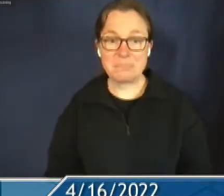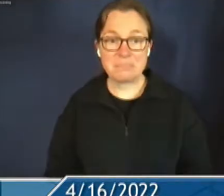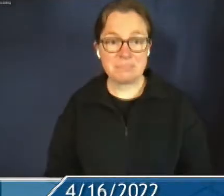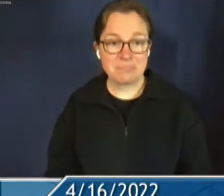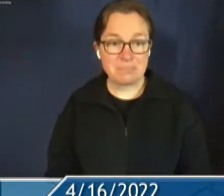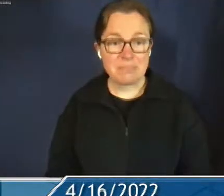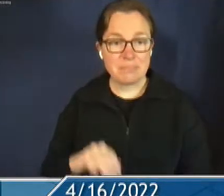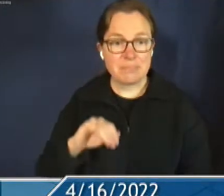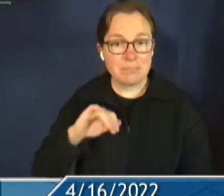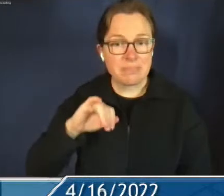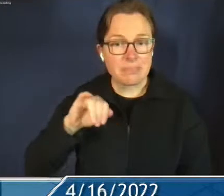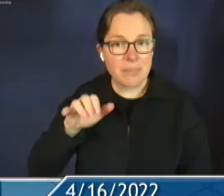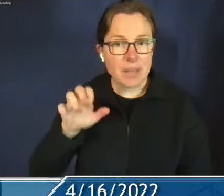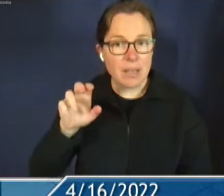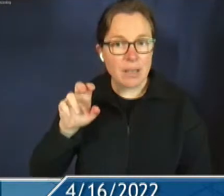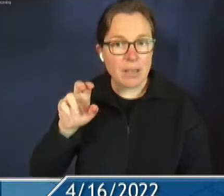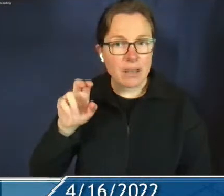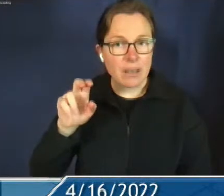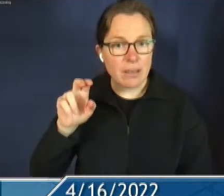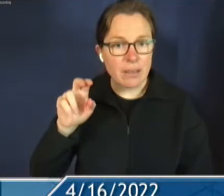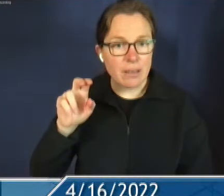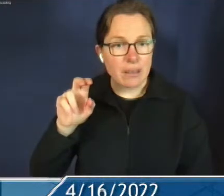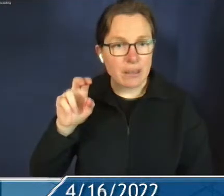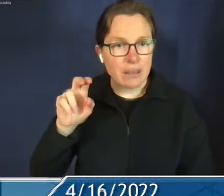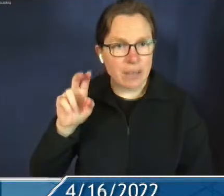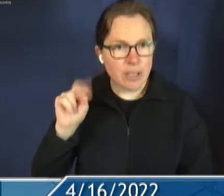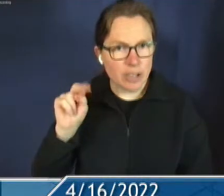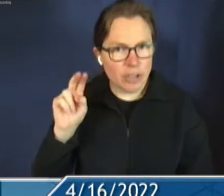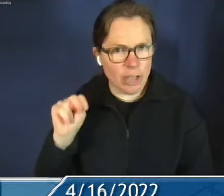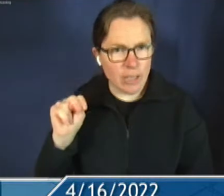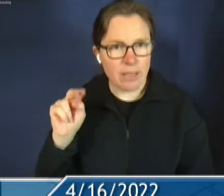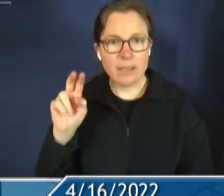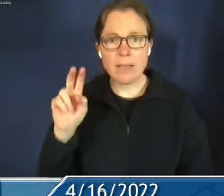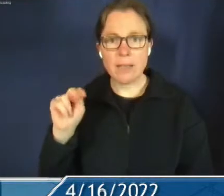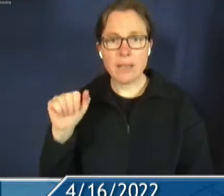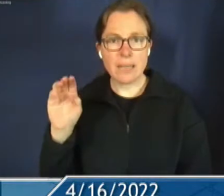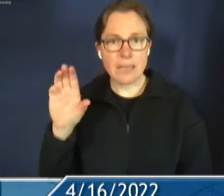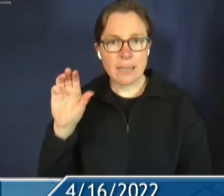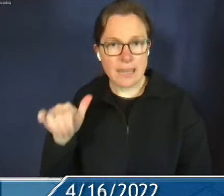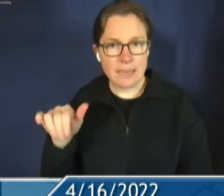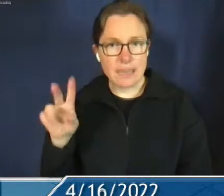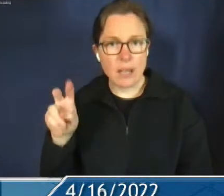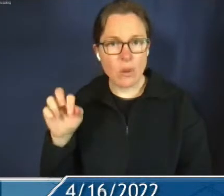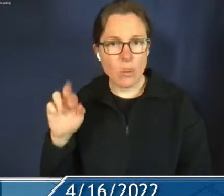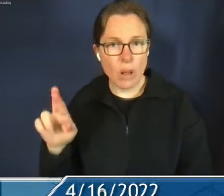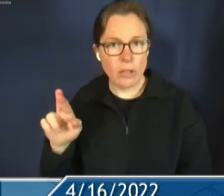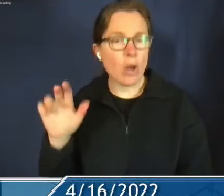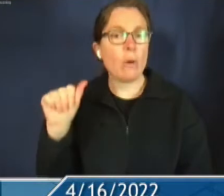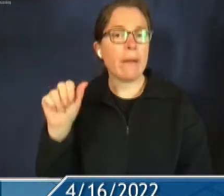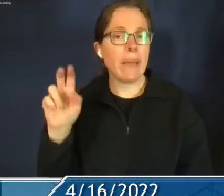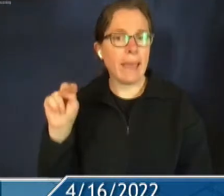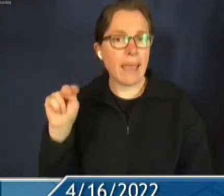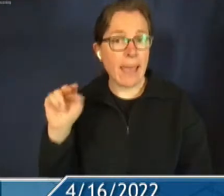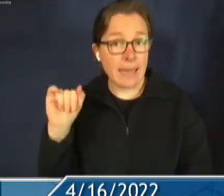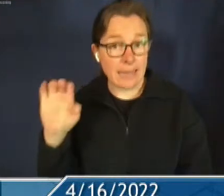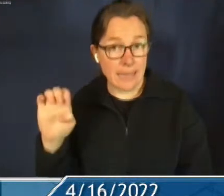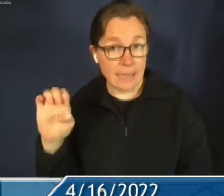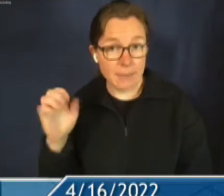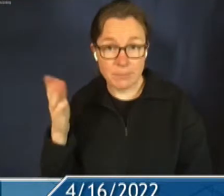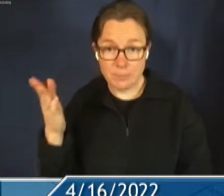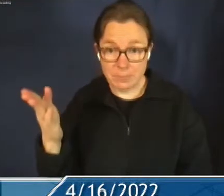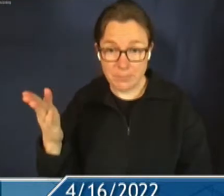first three will be Annie Campestani, Nancy Chaplin, and Walter Weiler. Annie, go ahead.